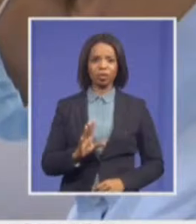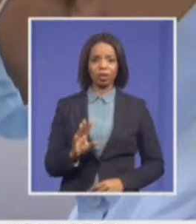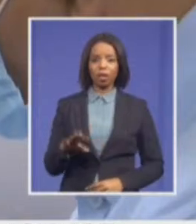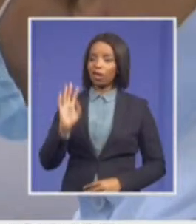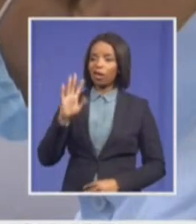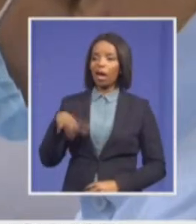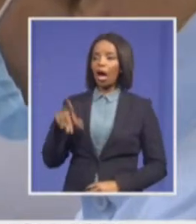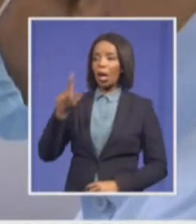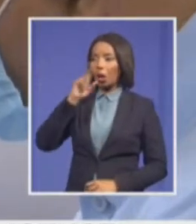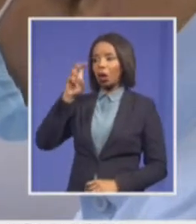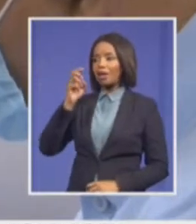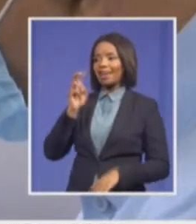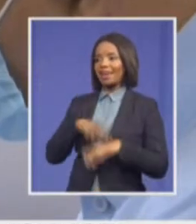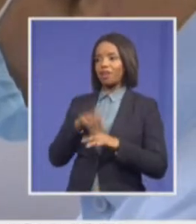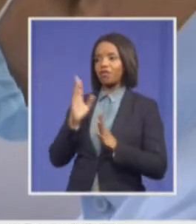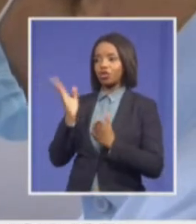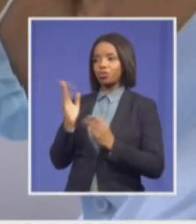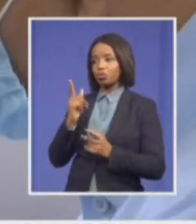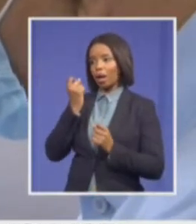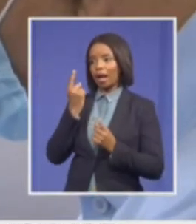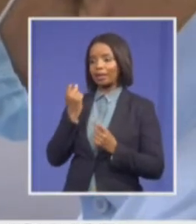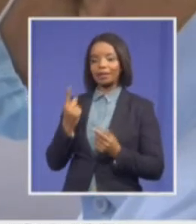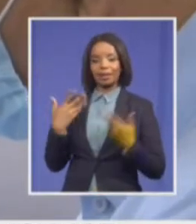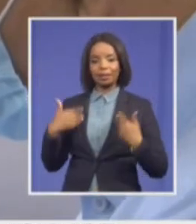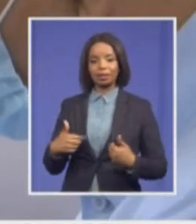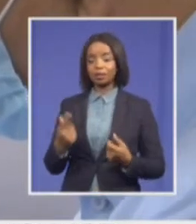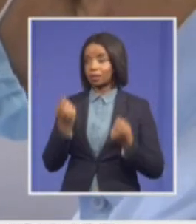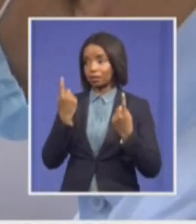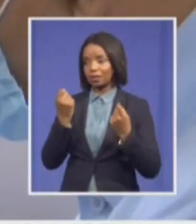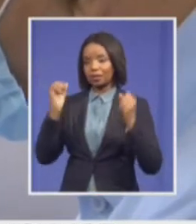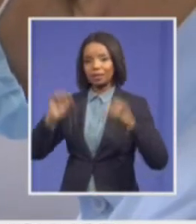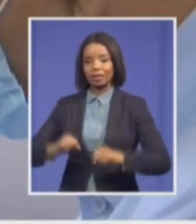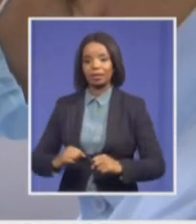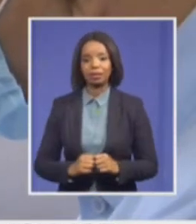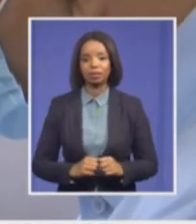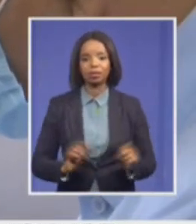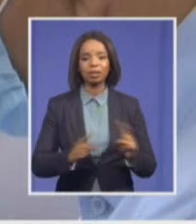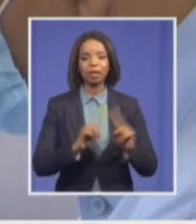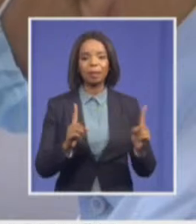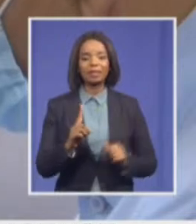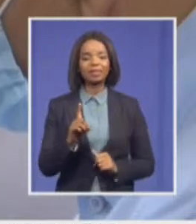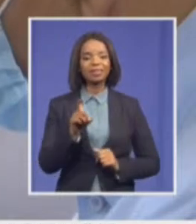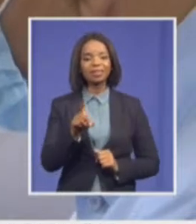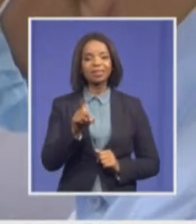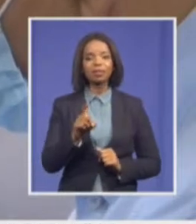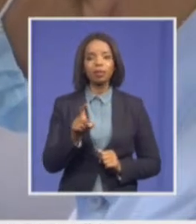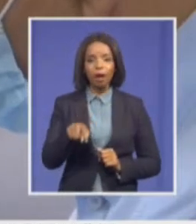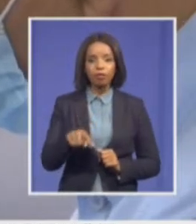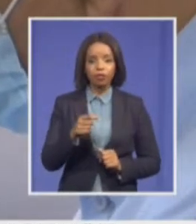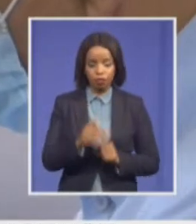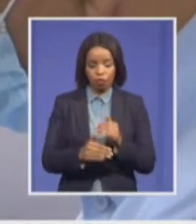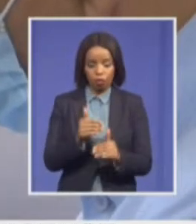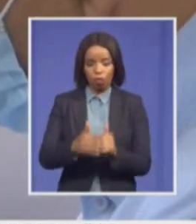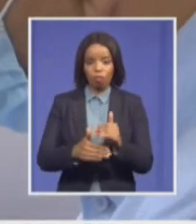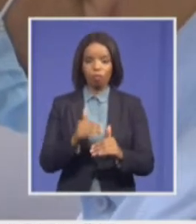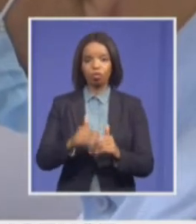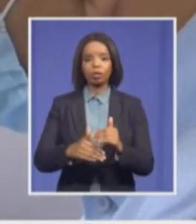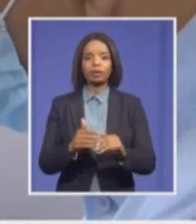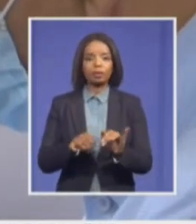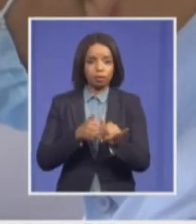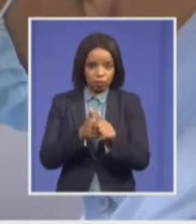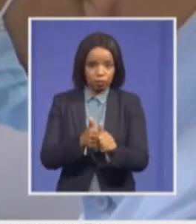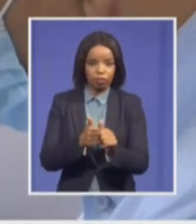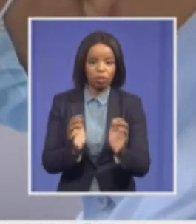I know the bar used to follow a strict process that council. If you don't have a difficulty, Chair, I obviously. I think Mr. Roxo is